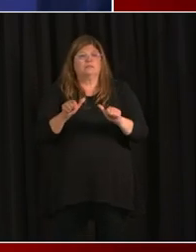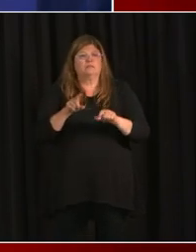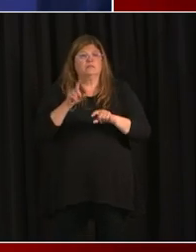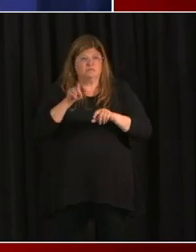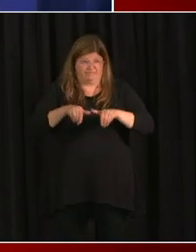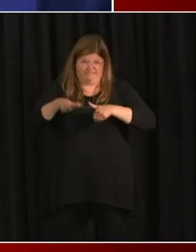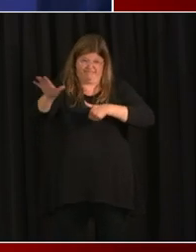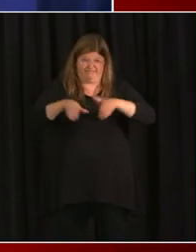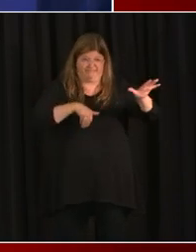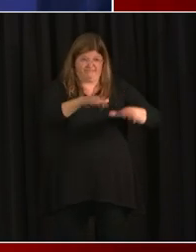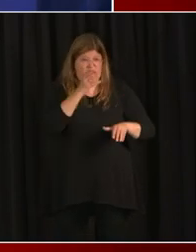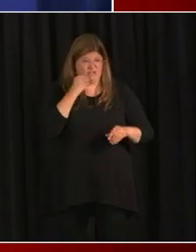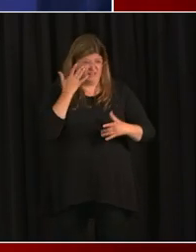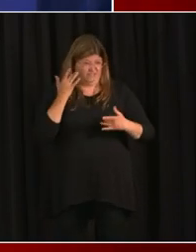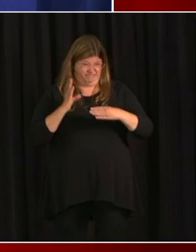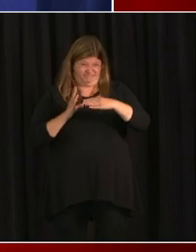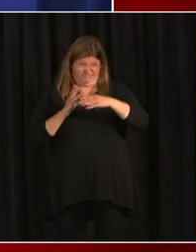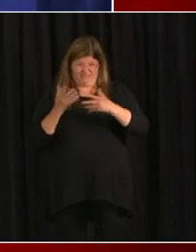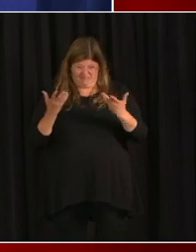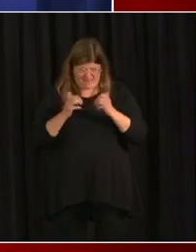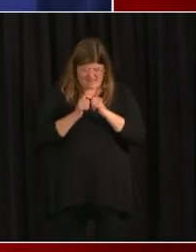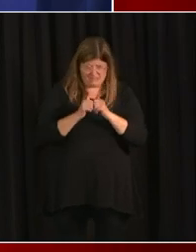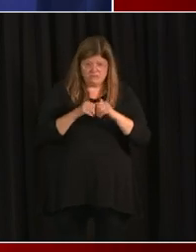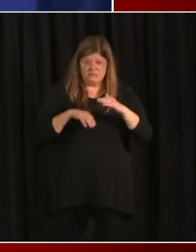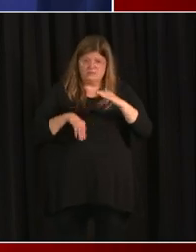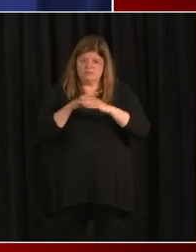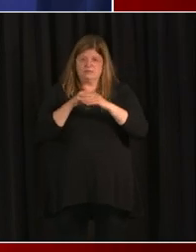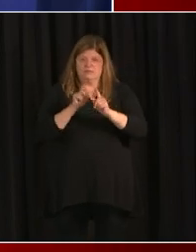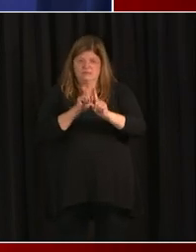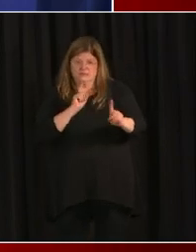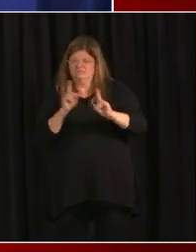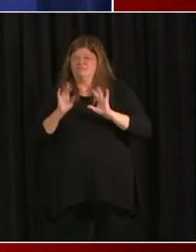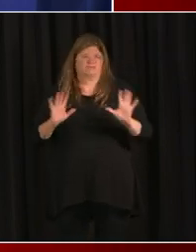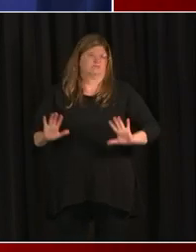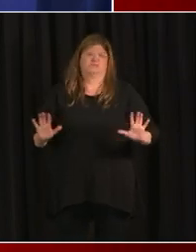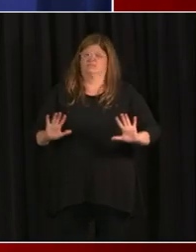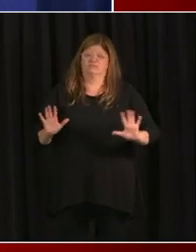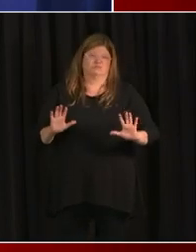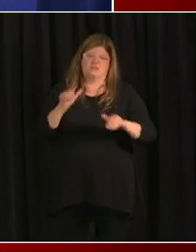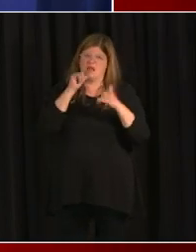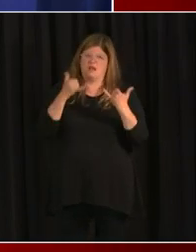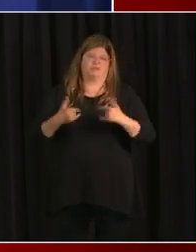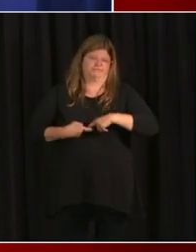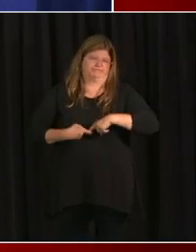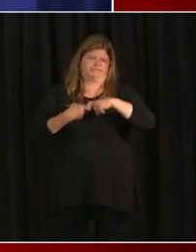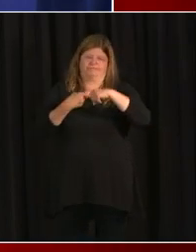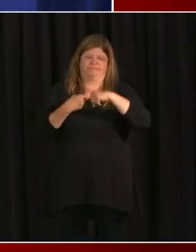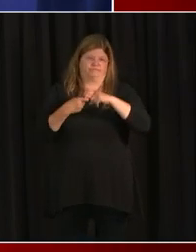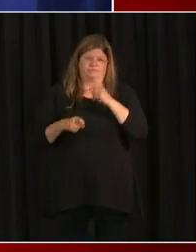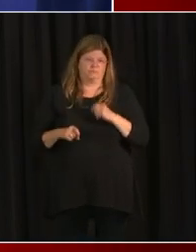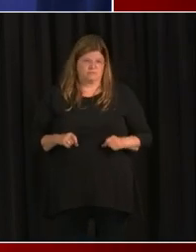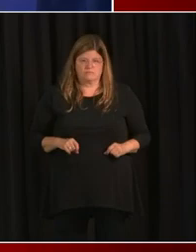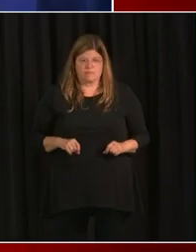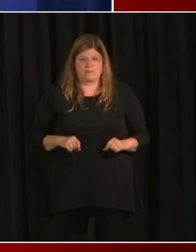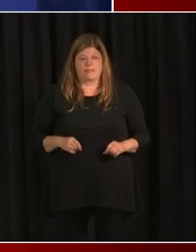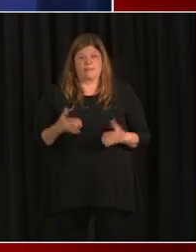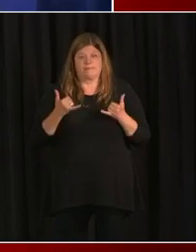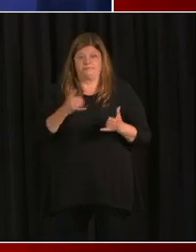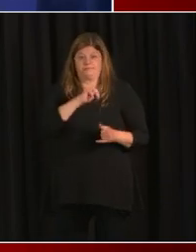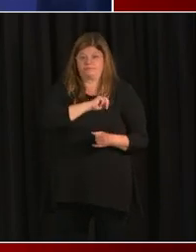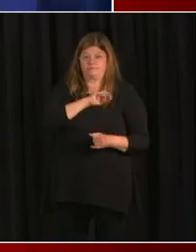due to capacity and social distance measures under COVID? Not at this time. But we are flexible,